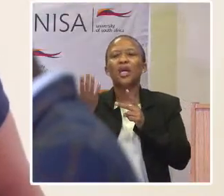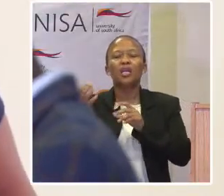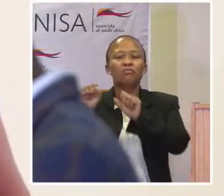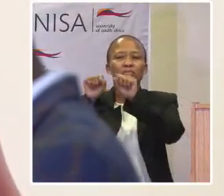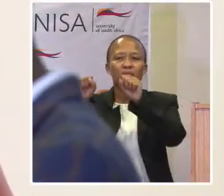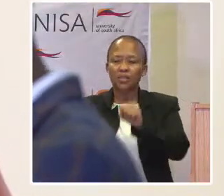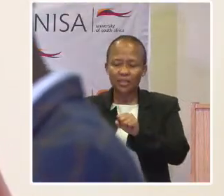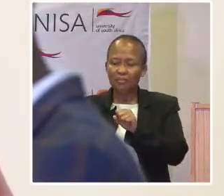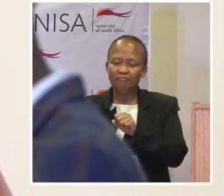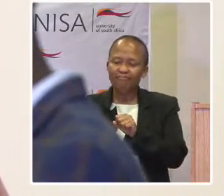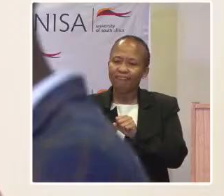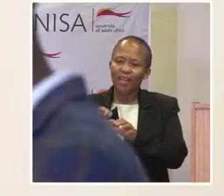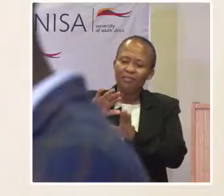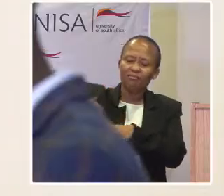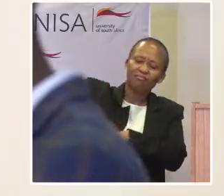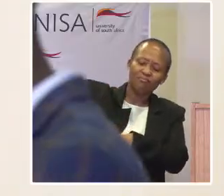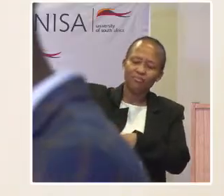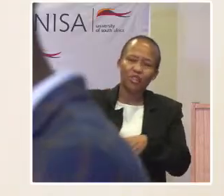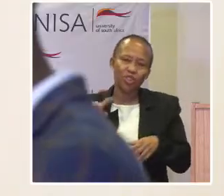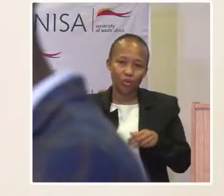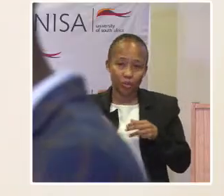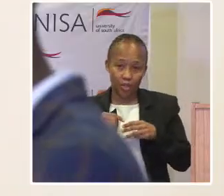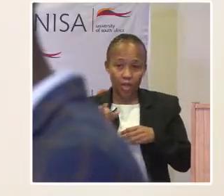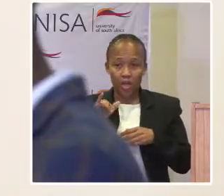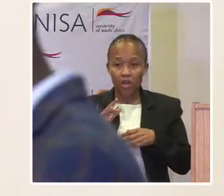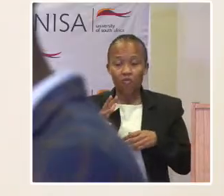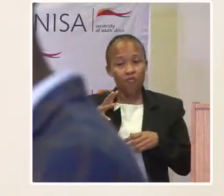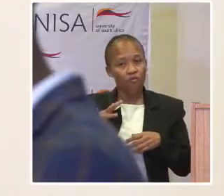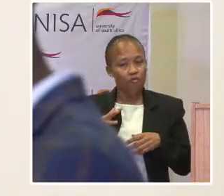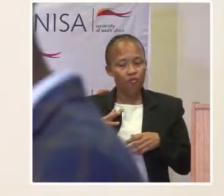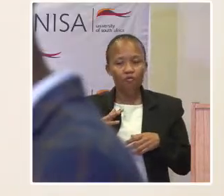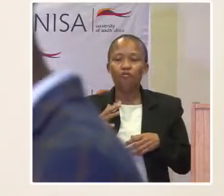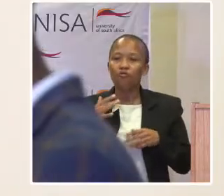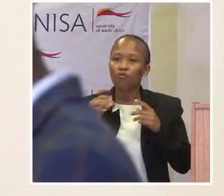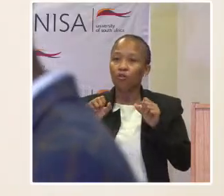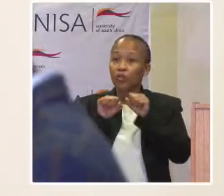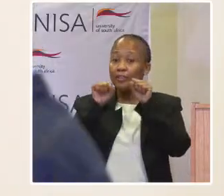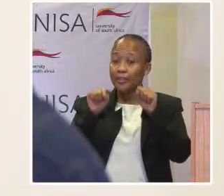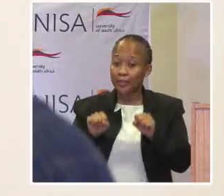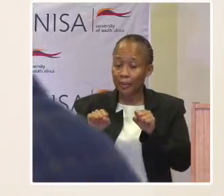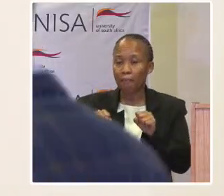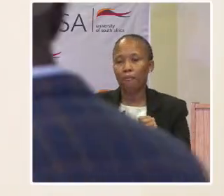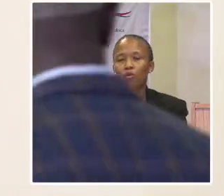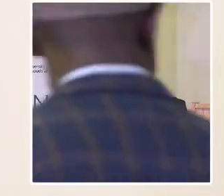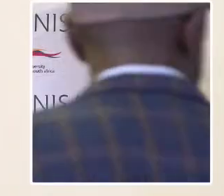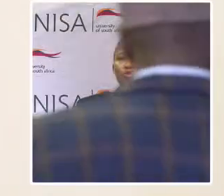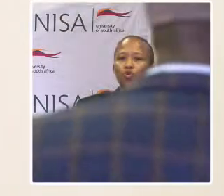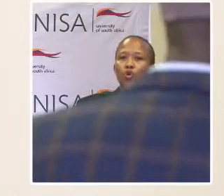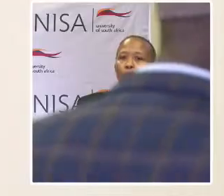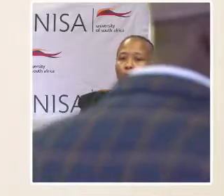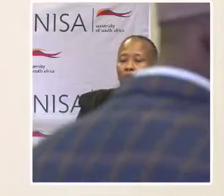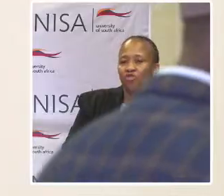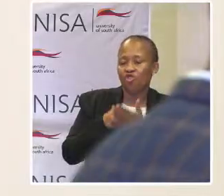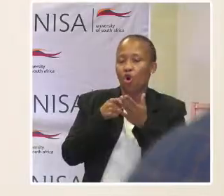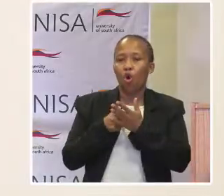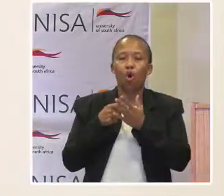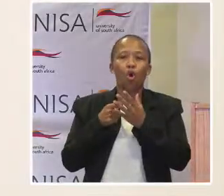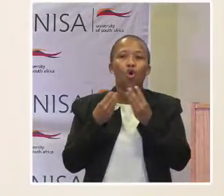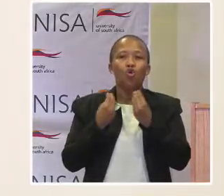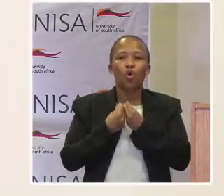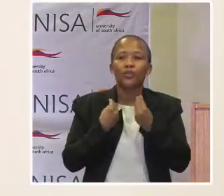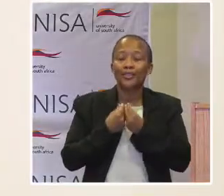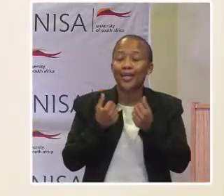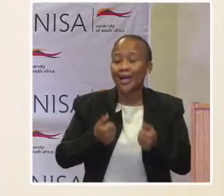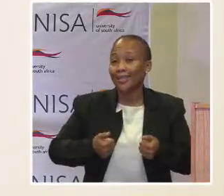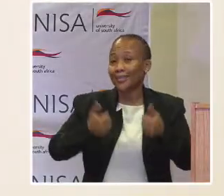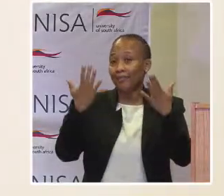view, what will be the corrupt free alternative system to procure goods and services? Because that, of course, will minimize a lot